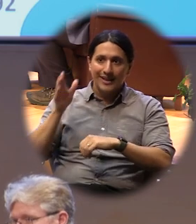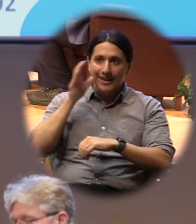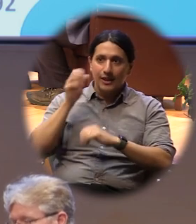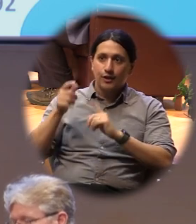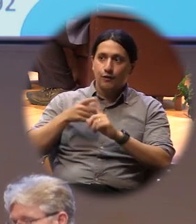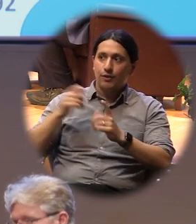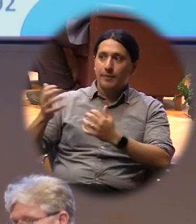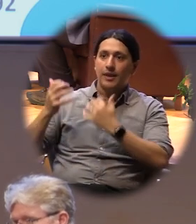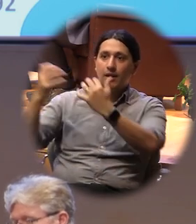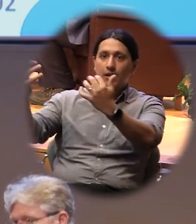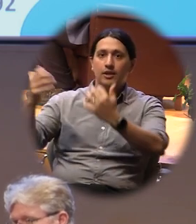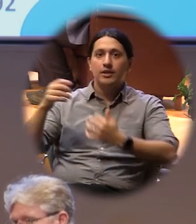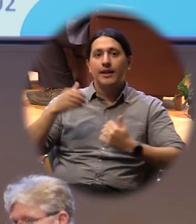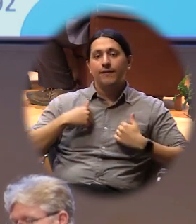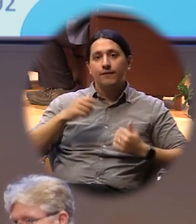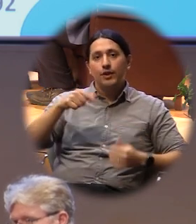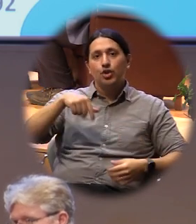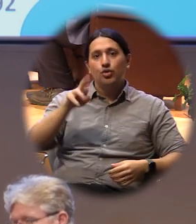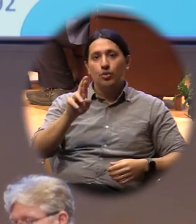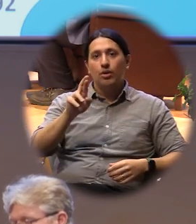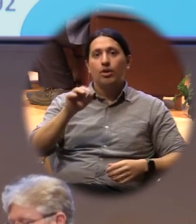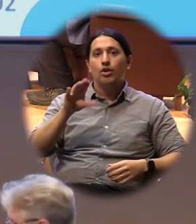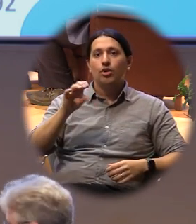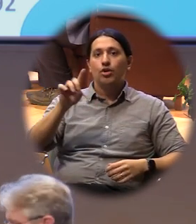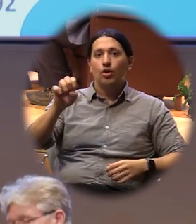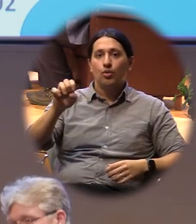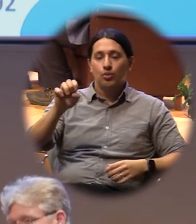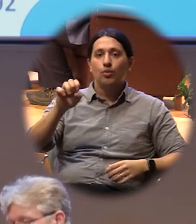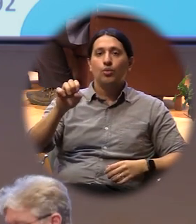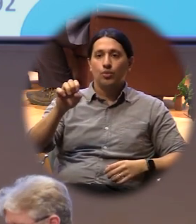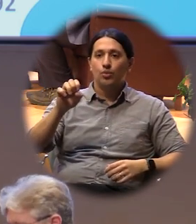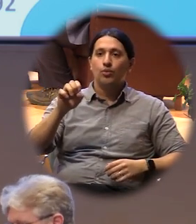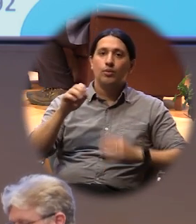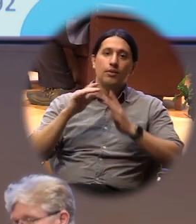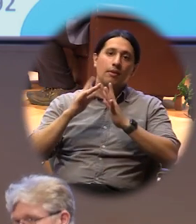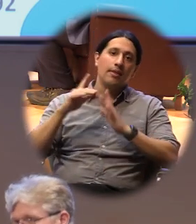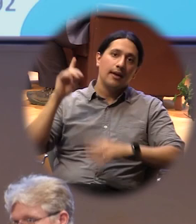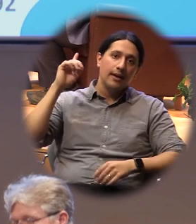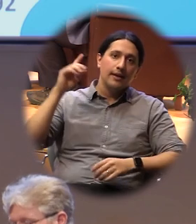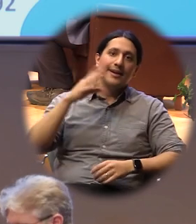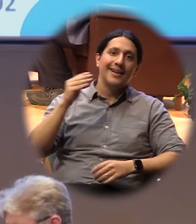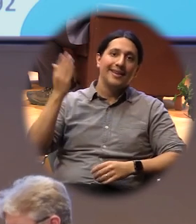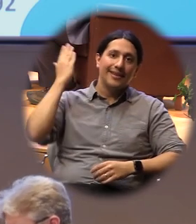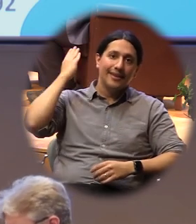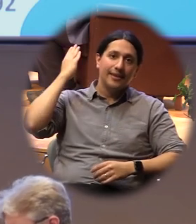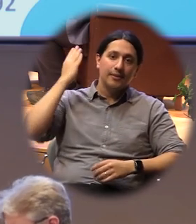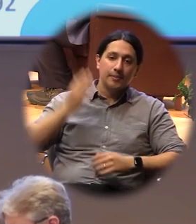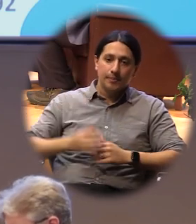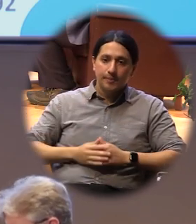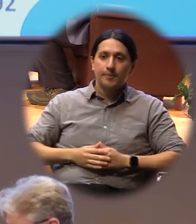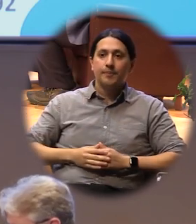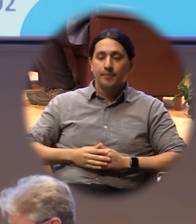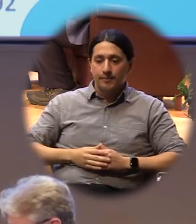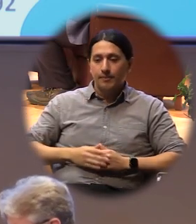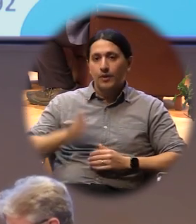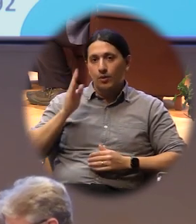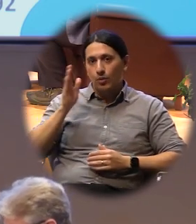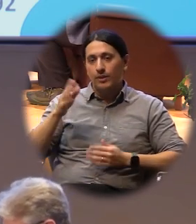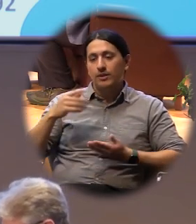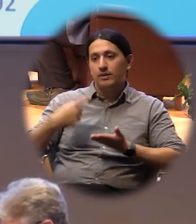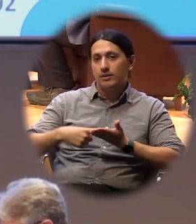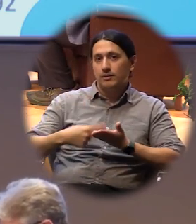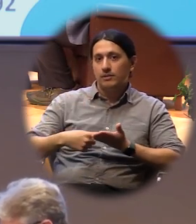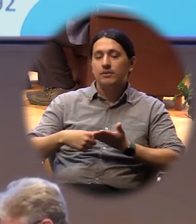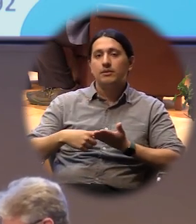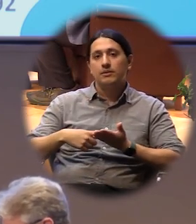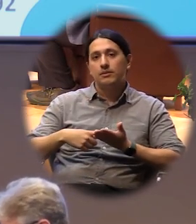be online and above me, behind us here. So we will get to those in a little bit. But